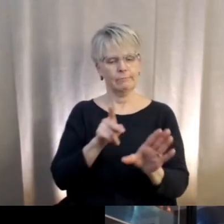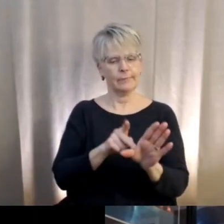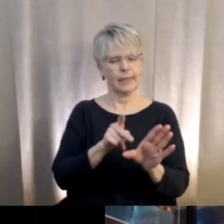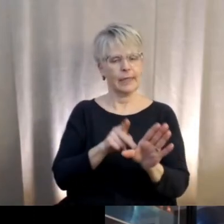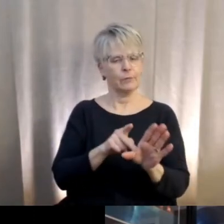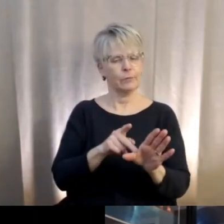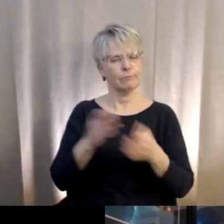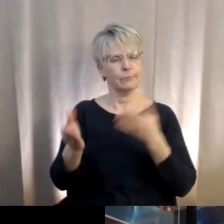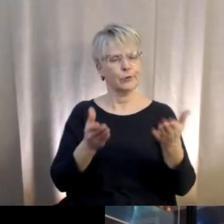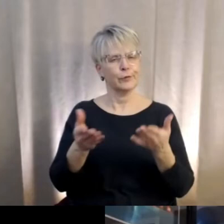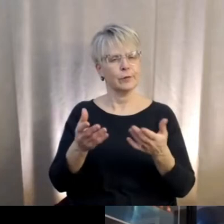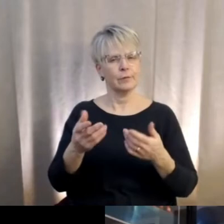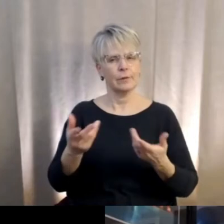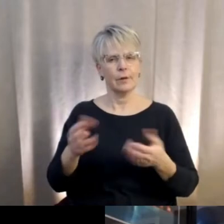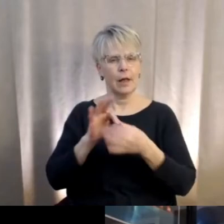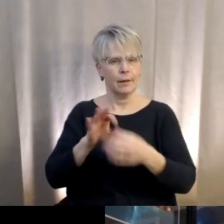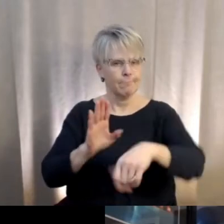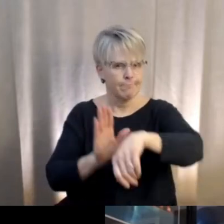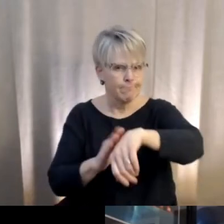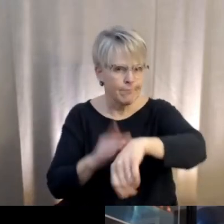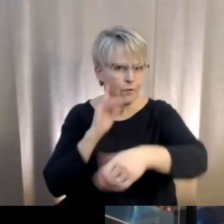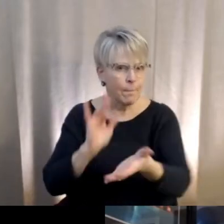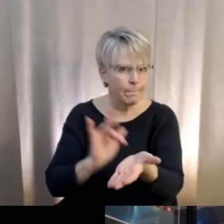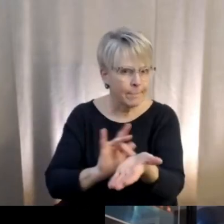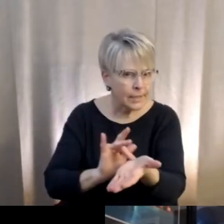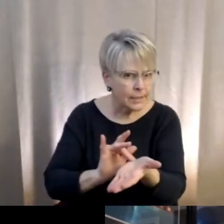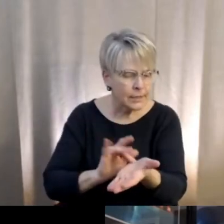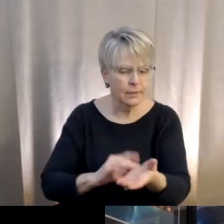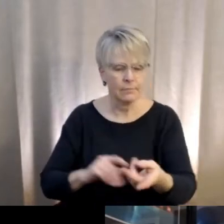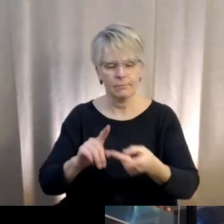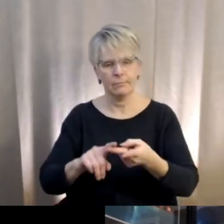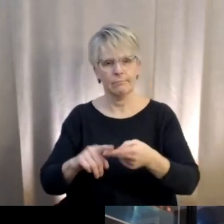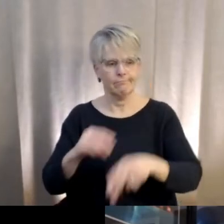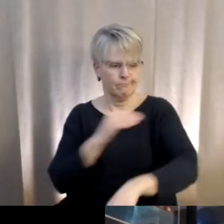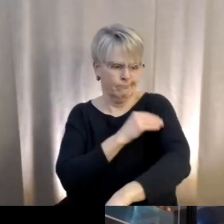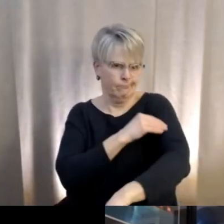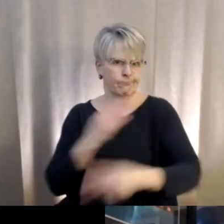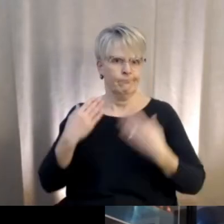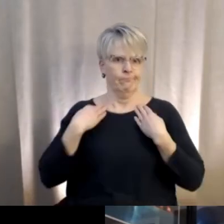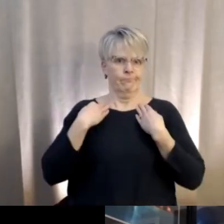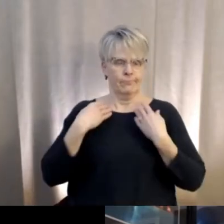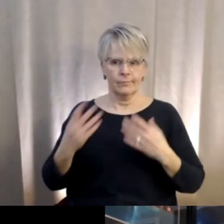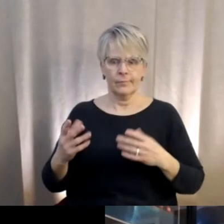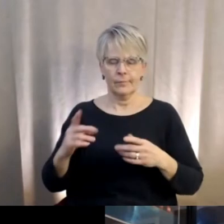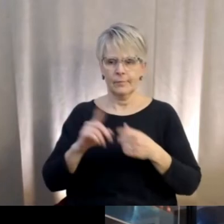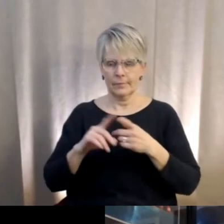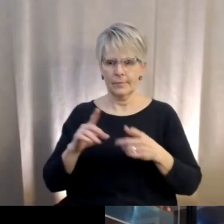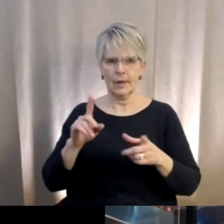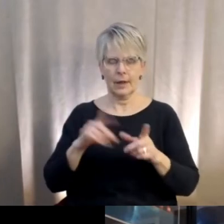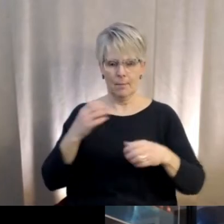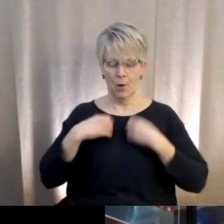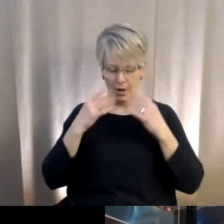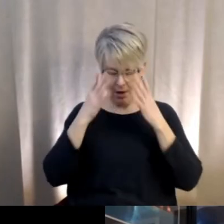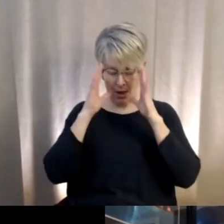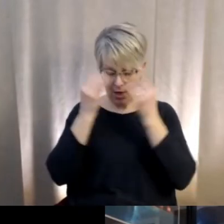know, medication, alert reminders, tactile stimulation where the dog disrupts an emotional